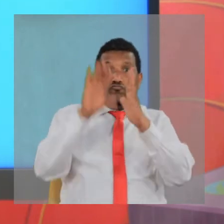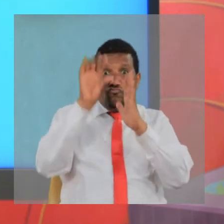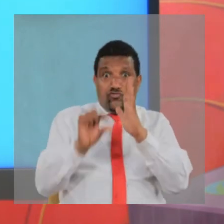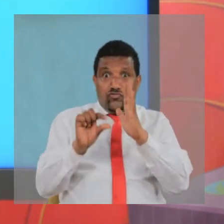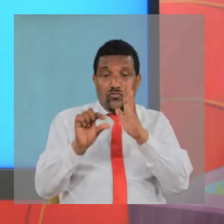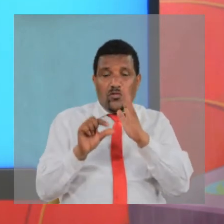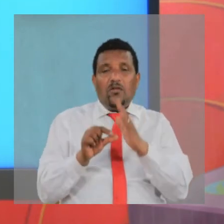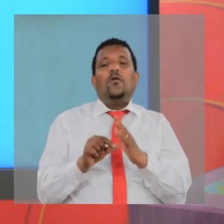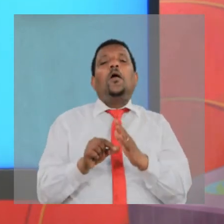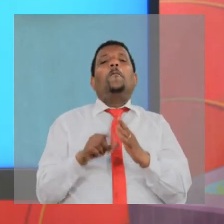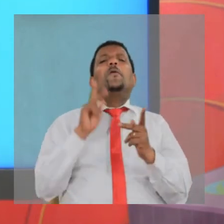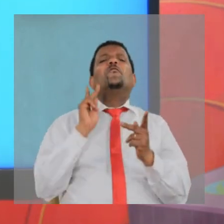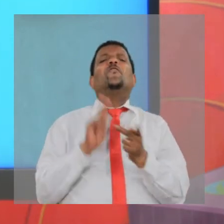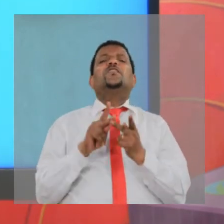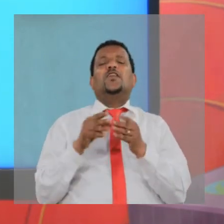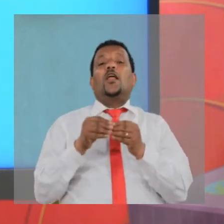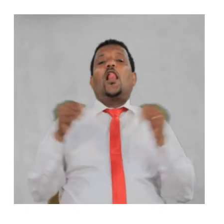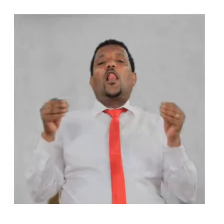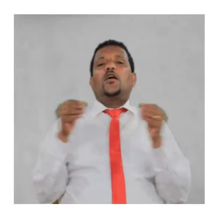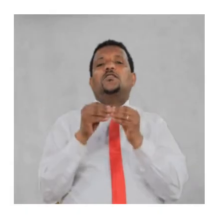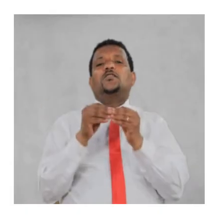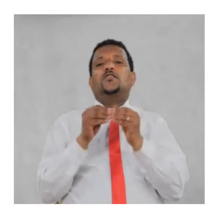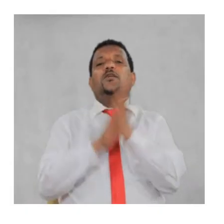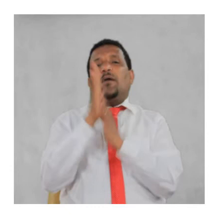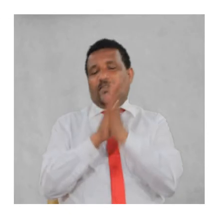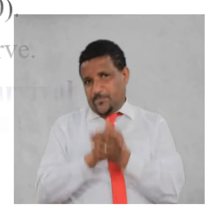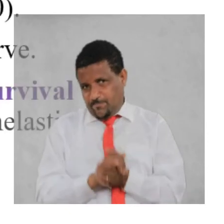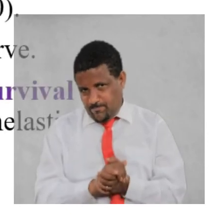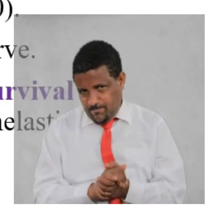have perfectly elastic demand.